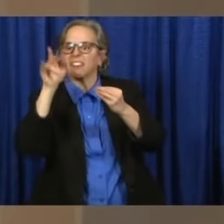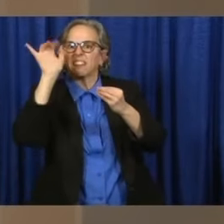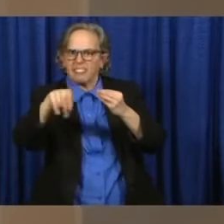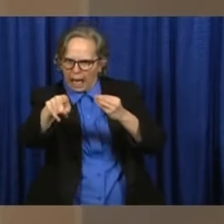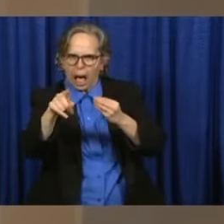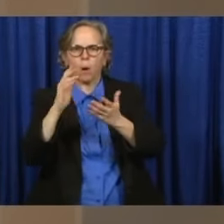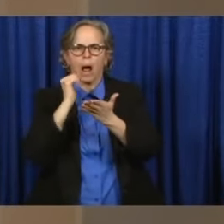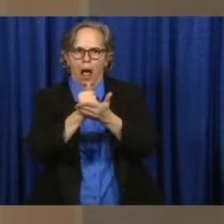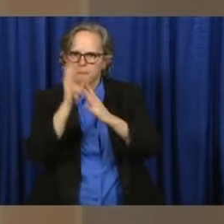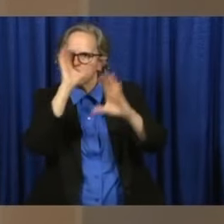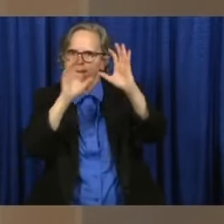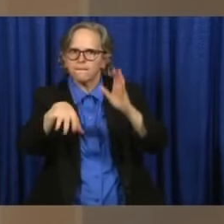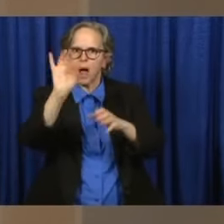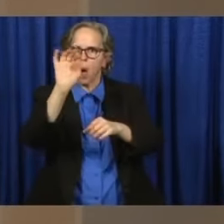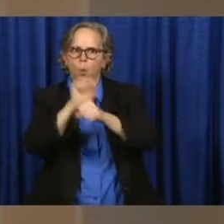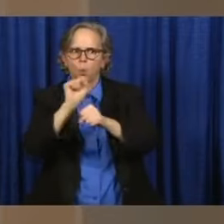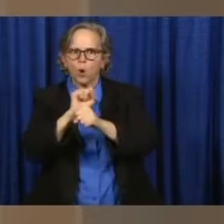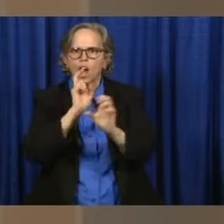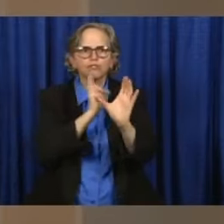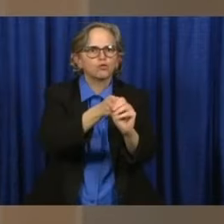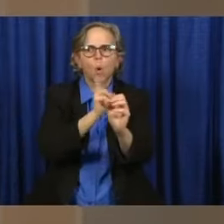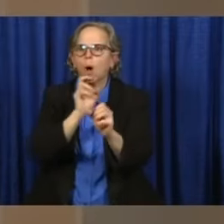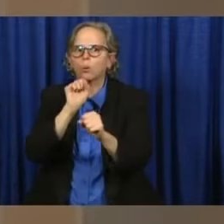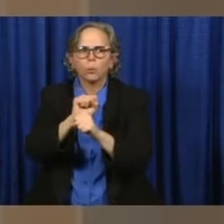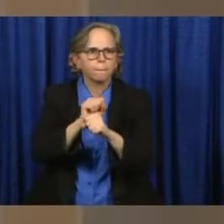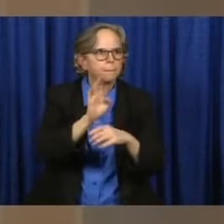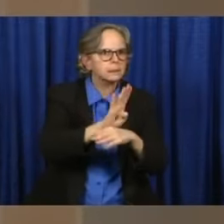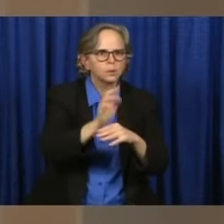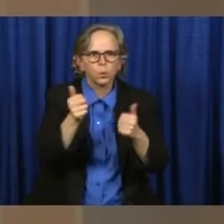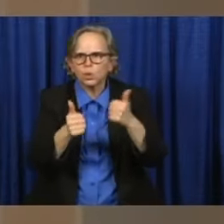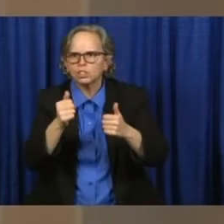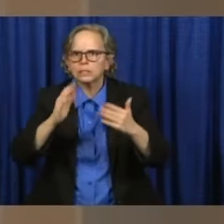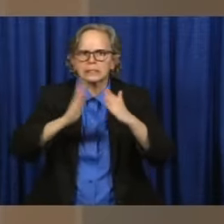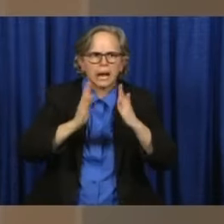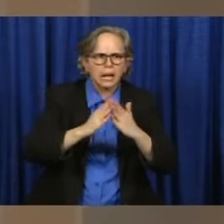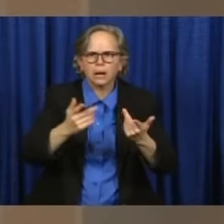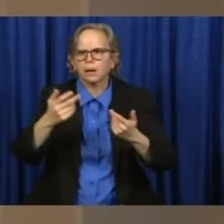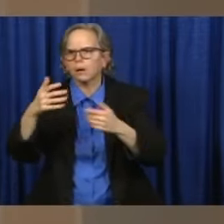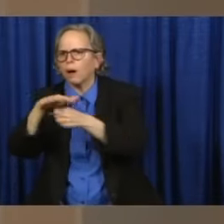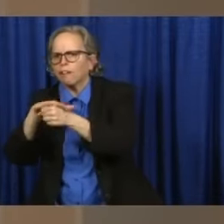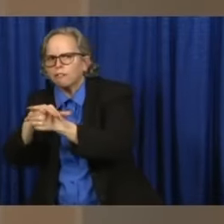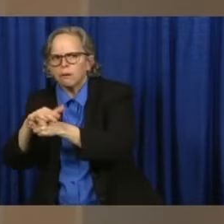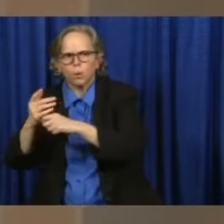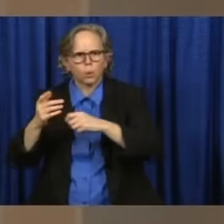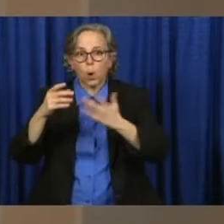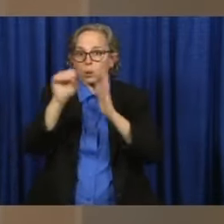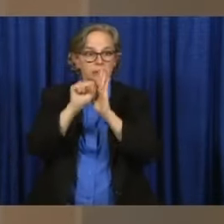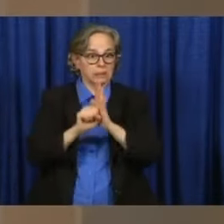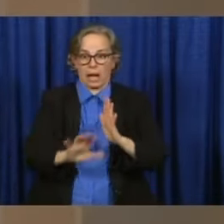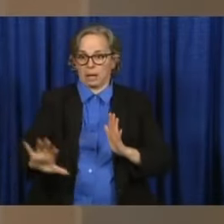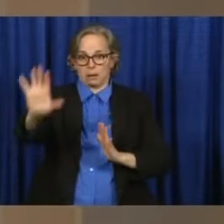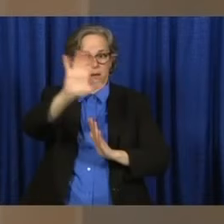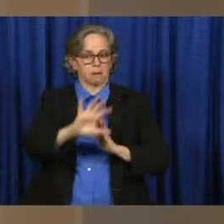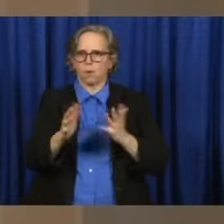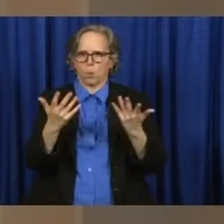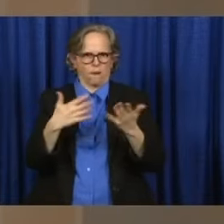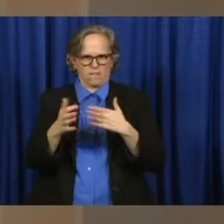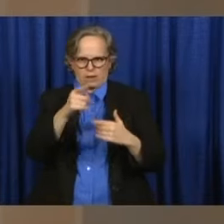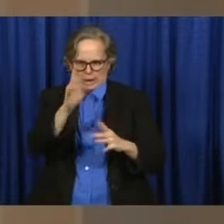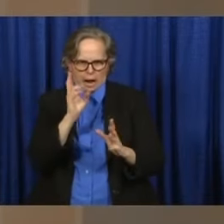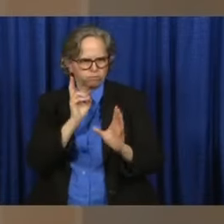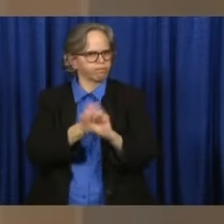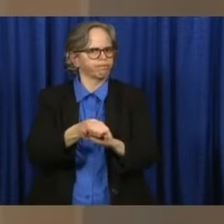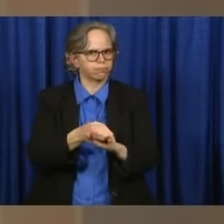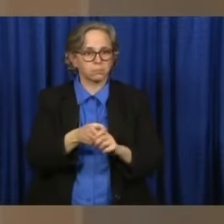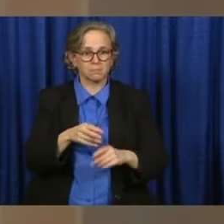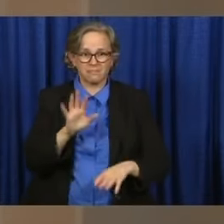coronavirus.ohio.gov/job search. You can search by your city or region or statewide if you'd like. Already, we just launched